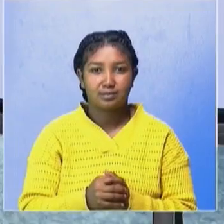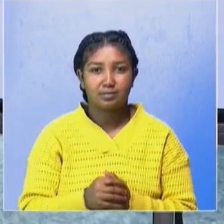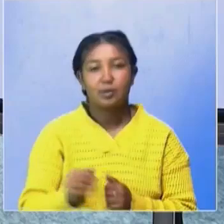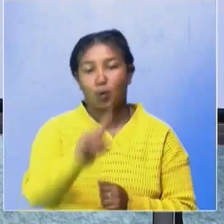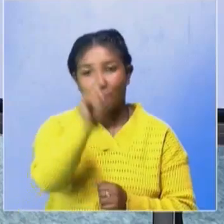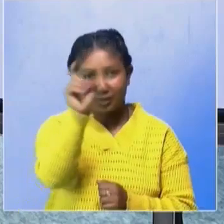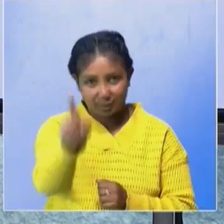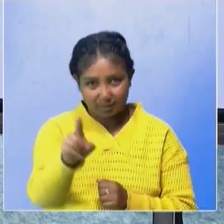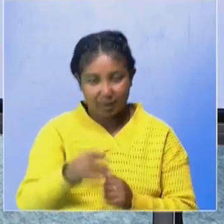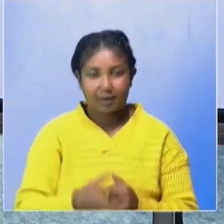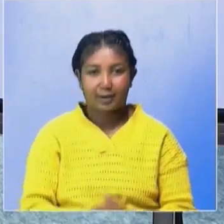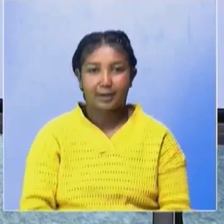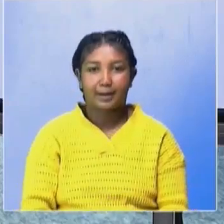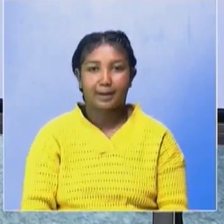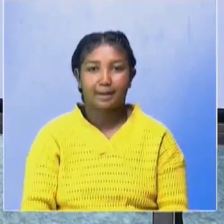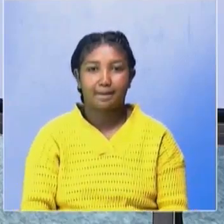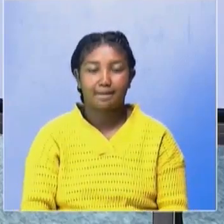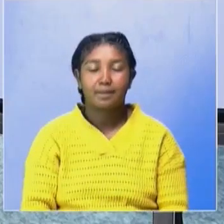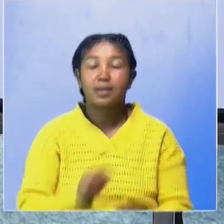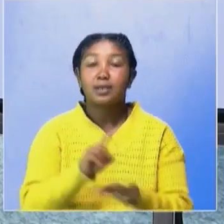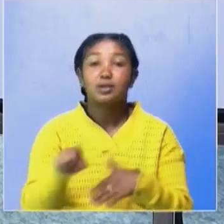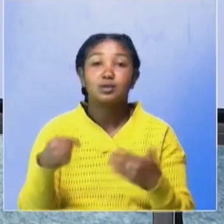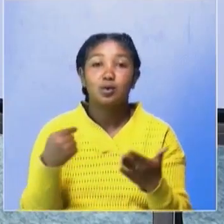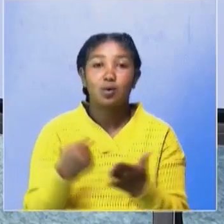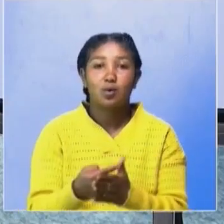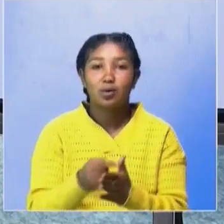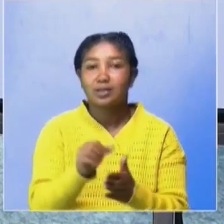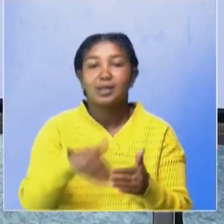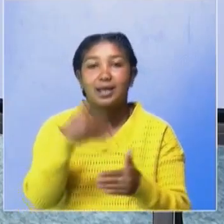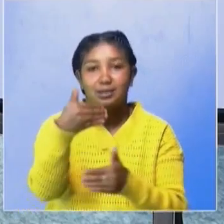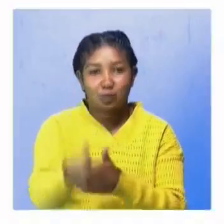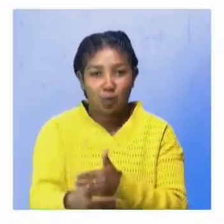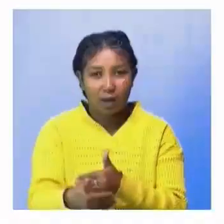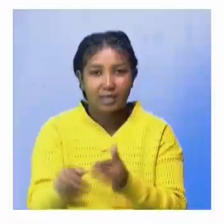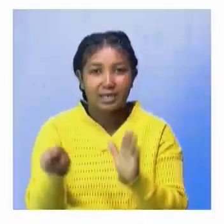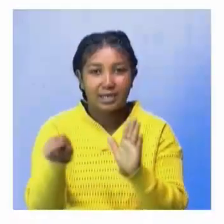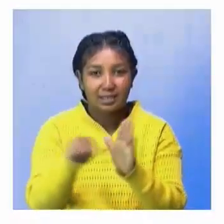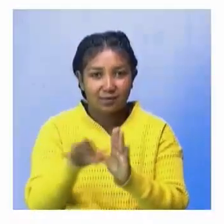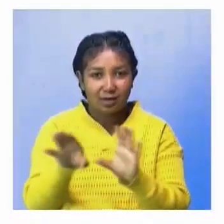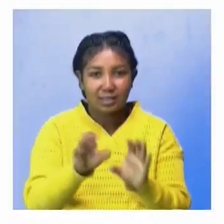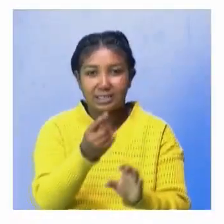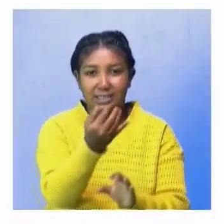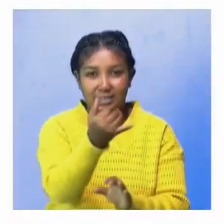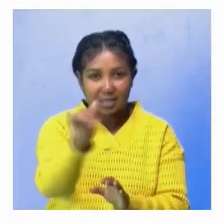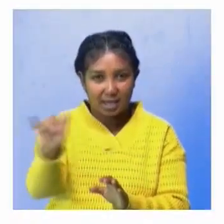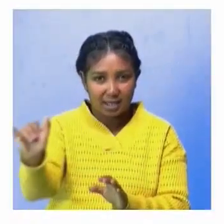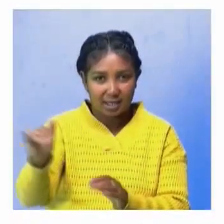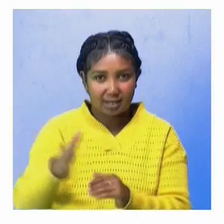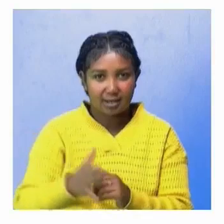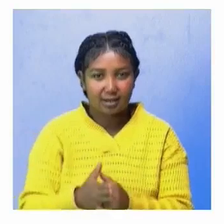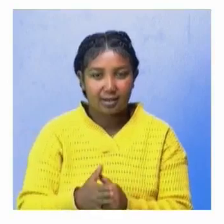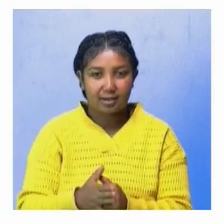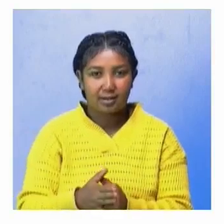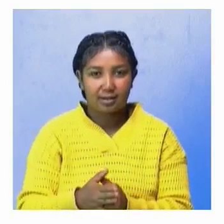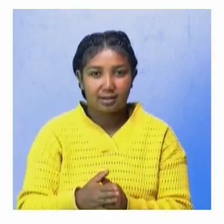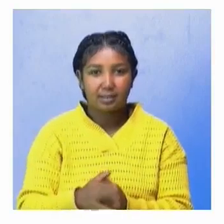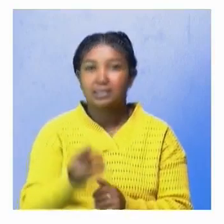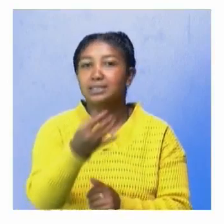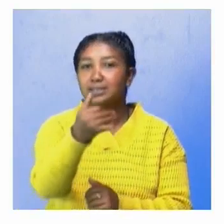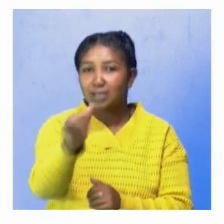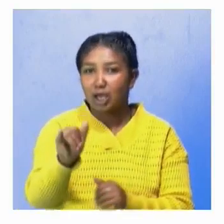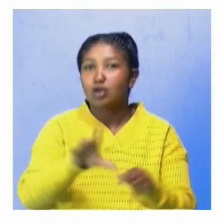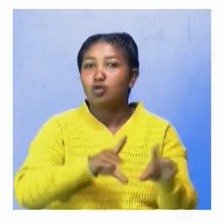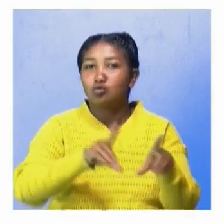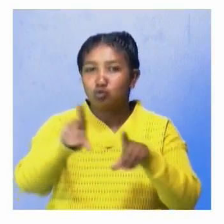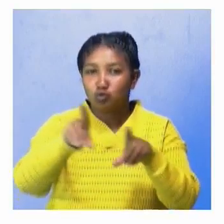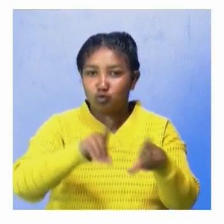Question mark here is. So what can we say the next for to make negative? They, what can we say?